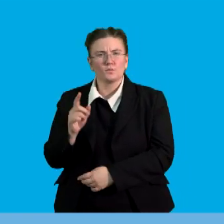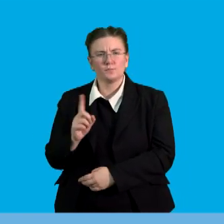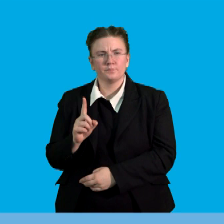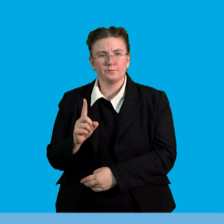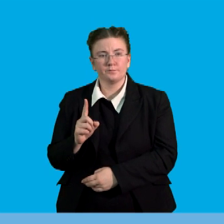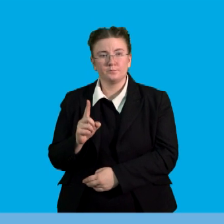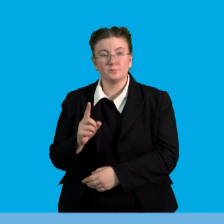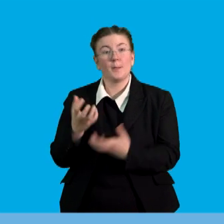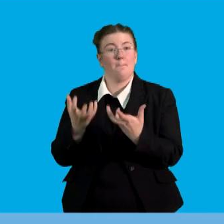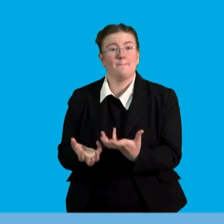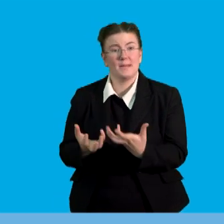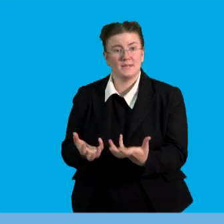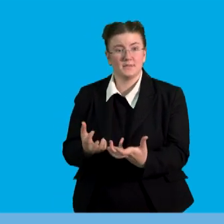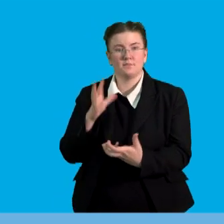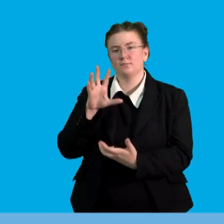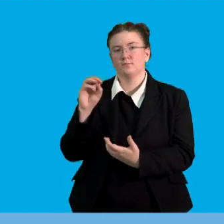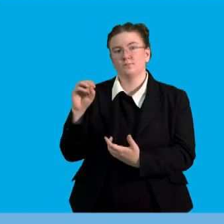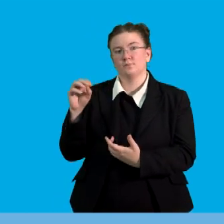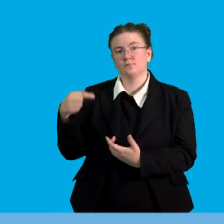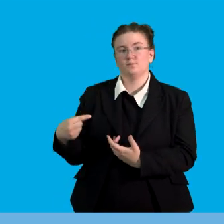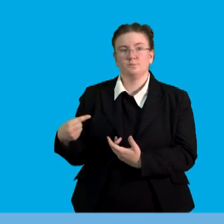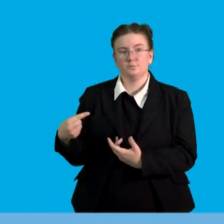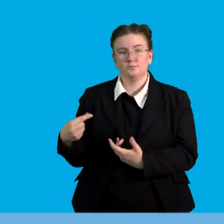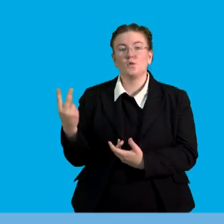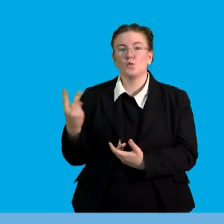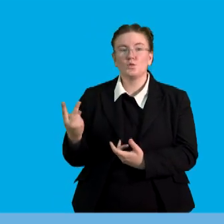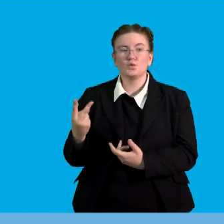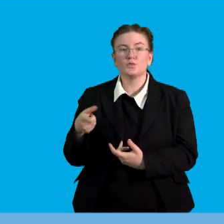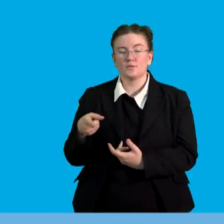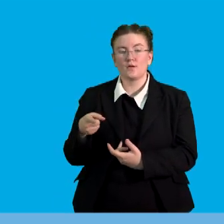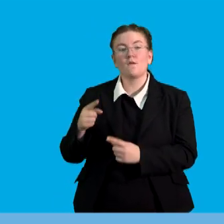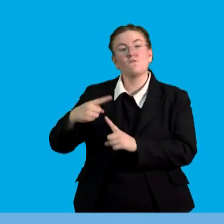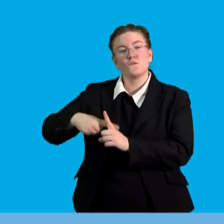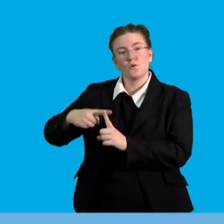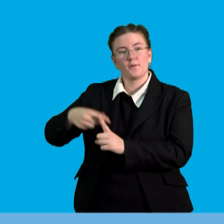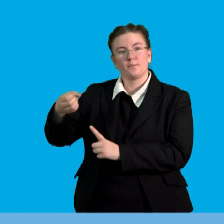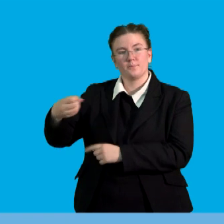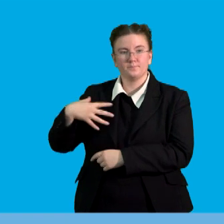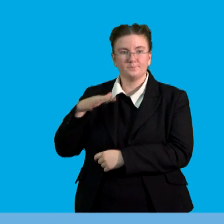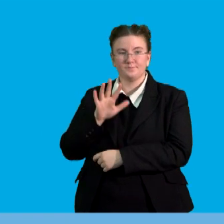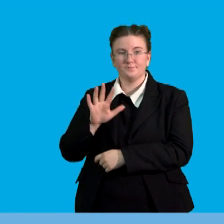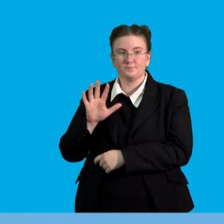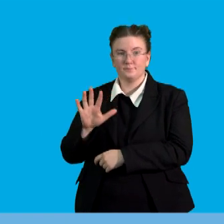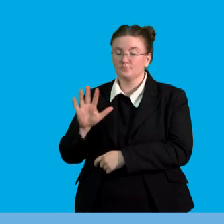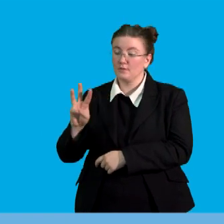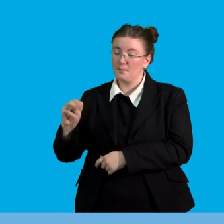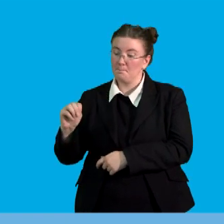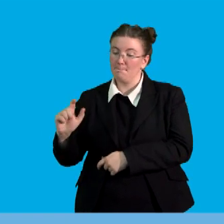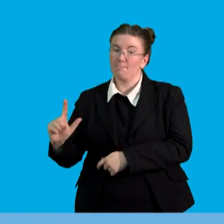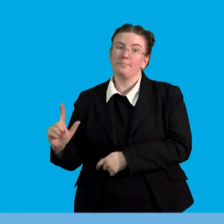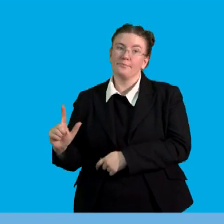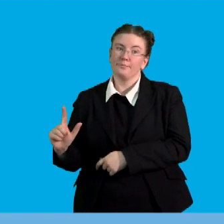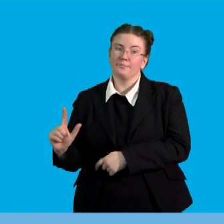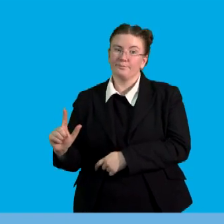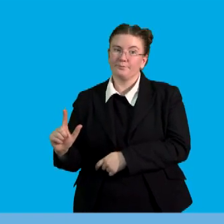What are we given? We're given the mass of this block of butter being 500 grams, and we're also given the volume of this particular substance to